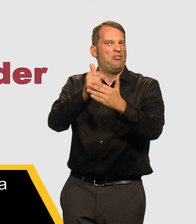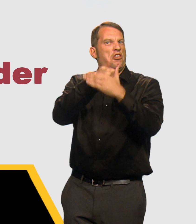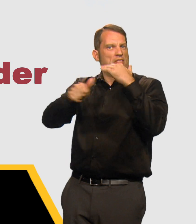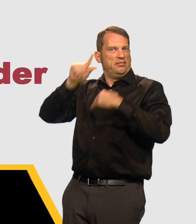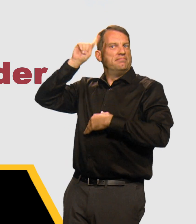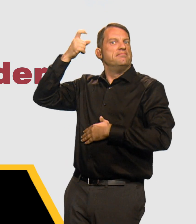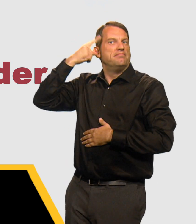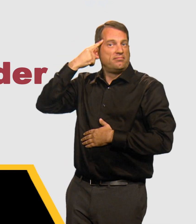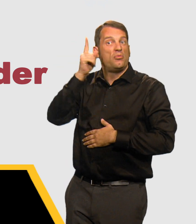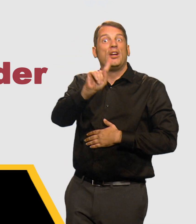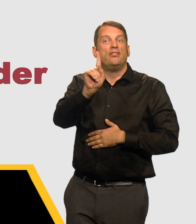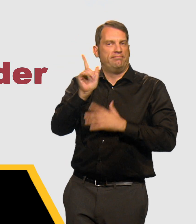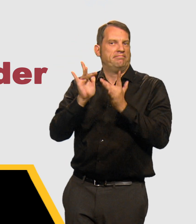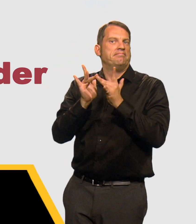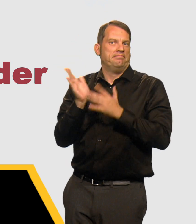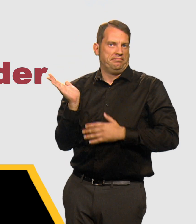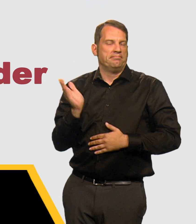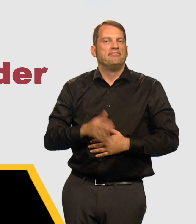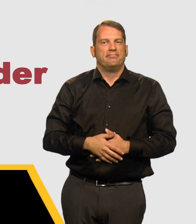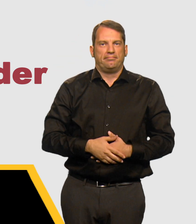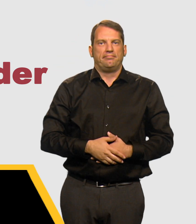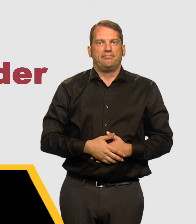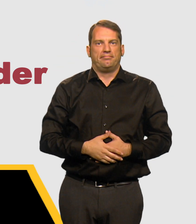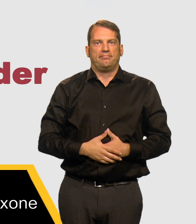pharmacy under the statewide standing order.